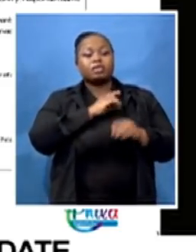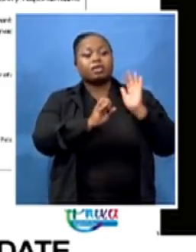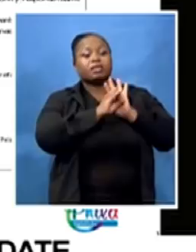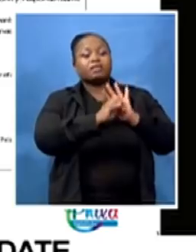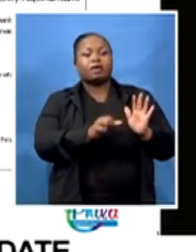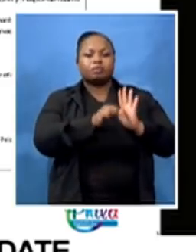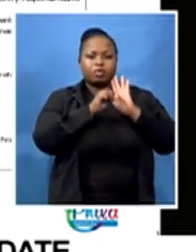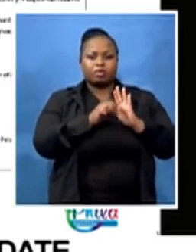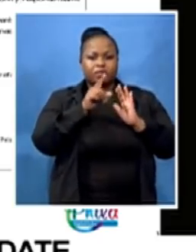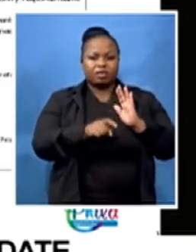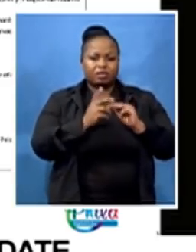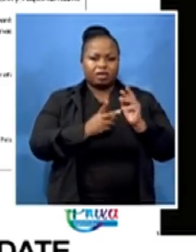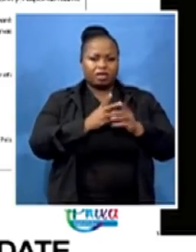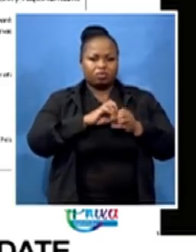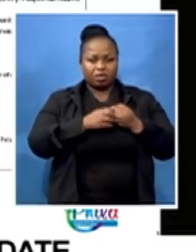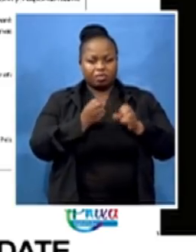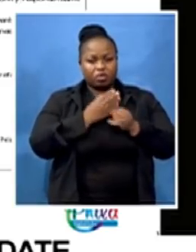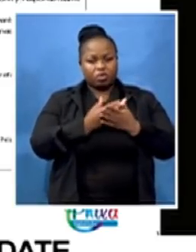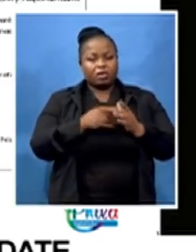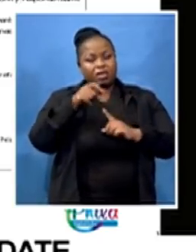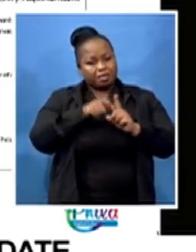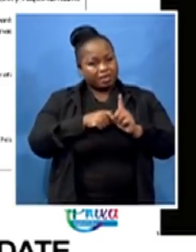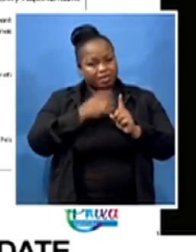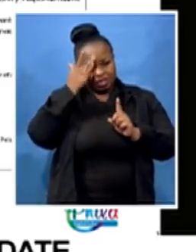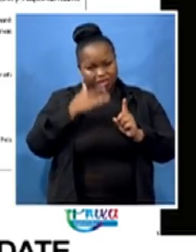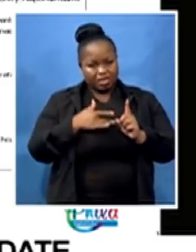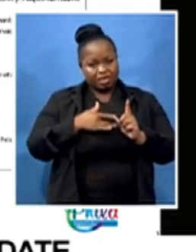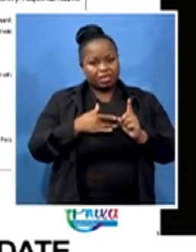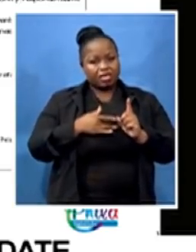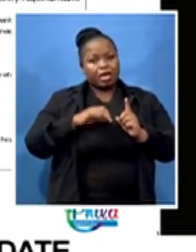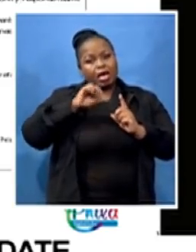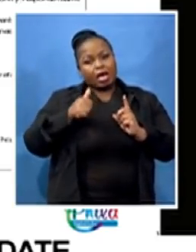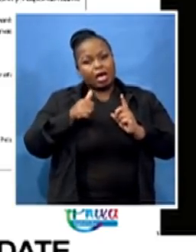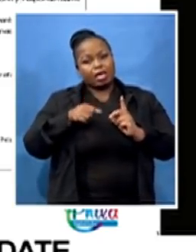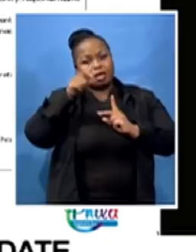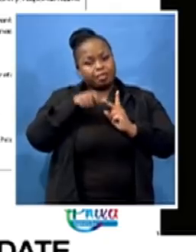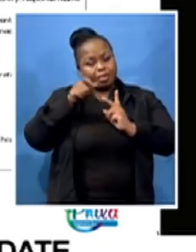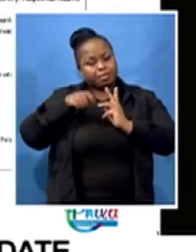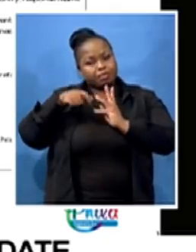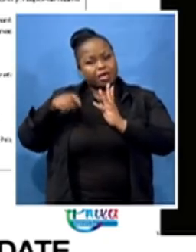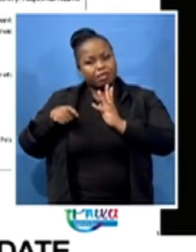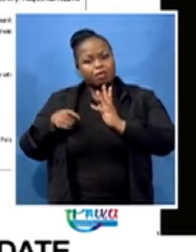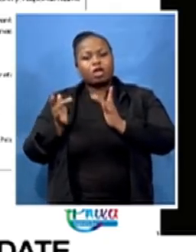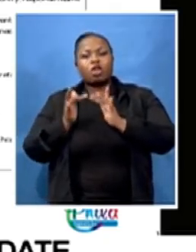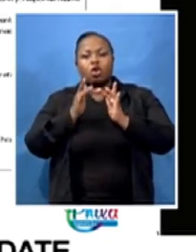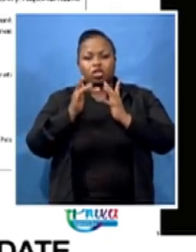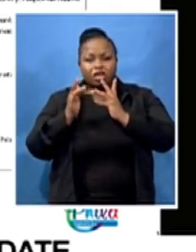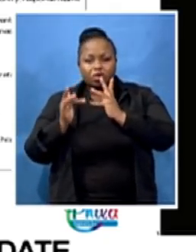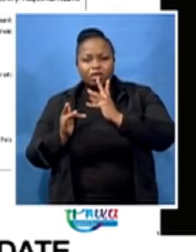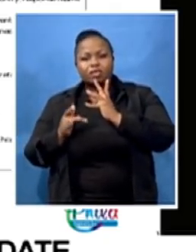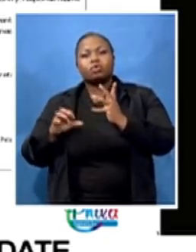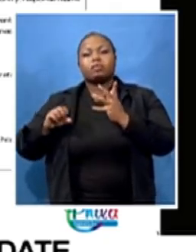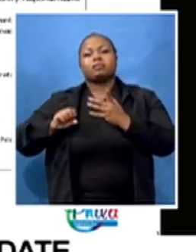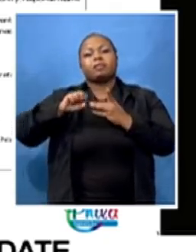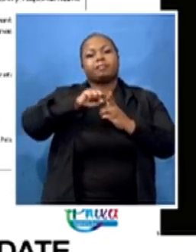contacted contacts, it's important. And so with all of those, we have to now bring in a